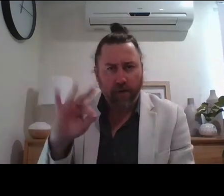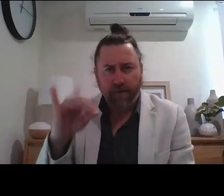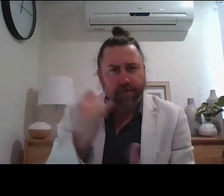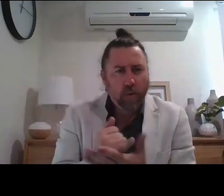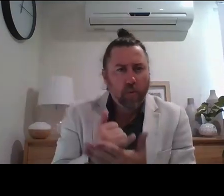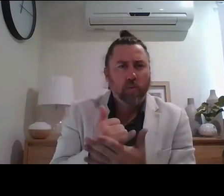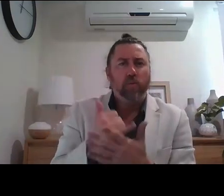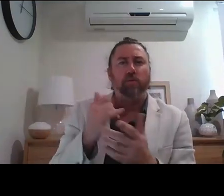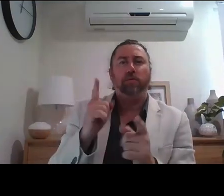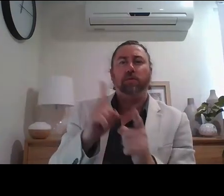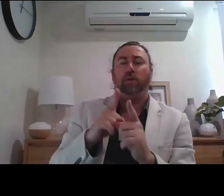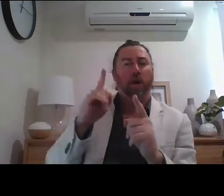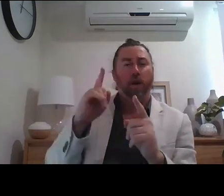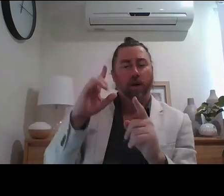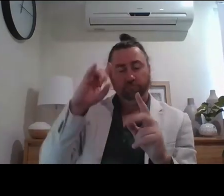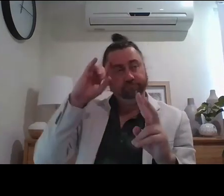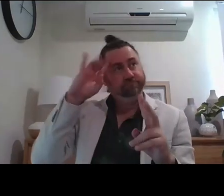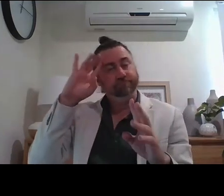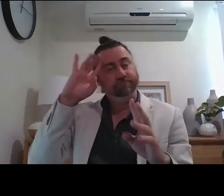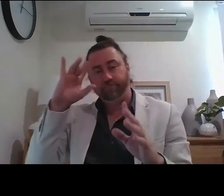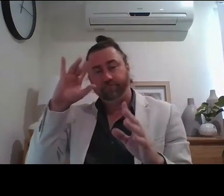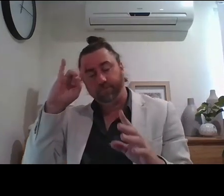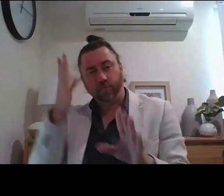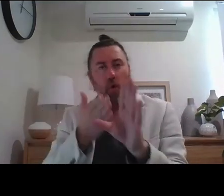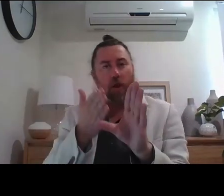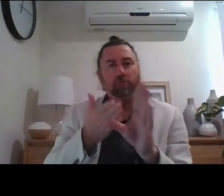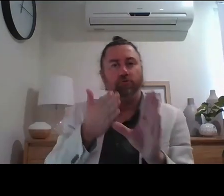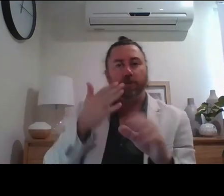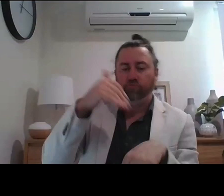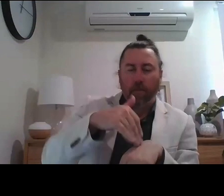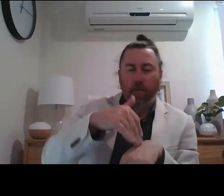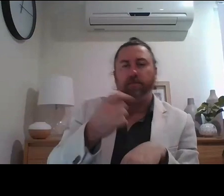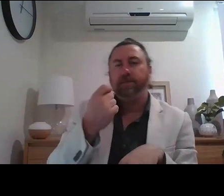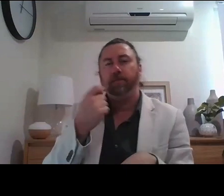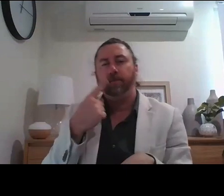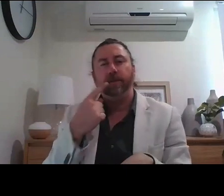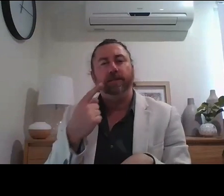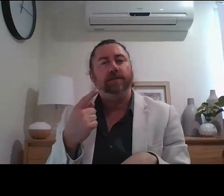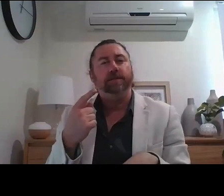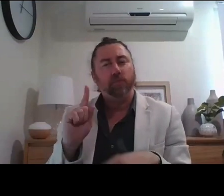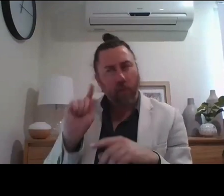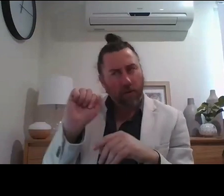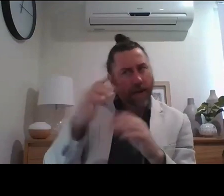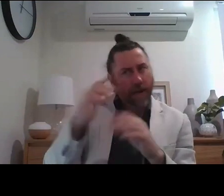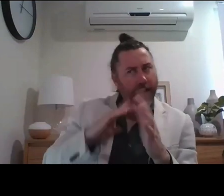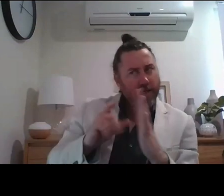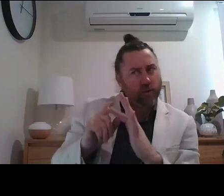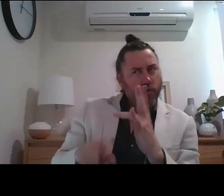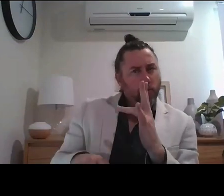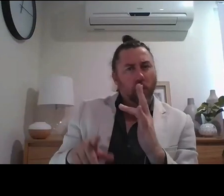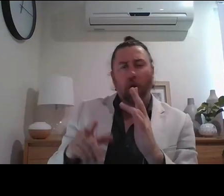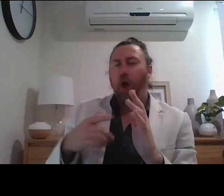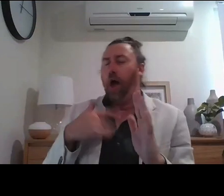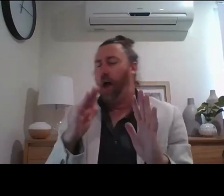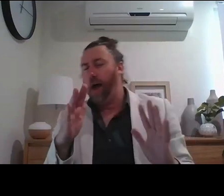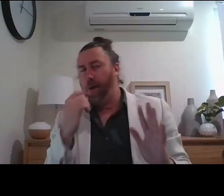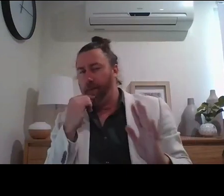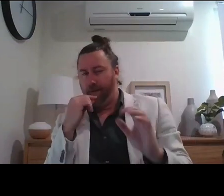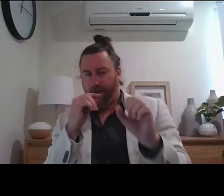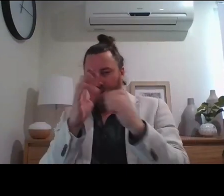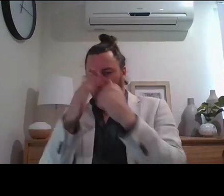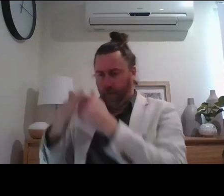antipsychotic medication management quality indicator. So some minor changes to make them more appropriate to publish through the star